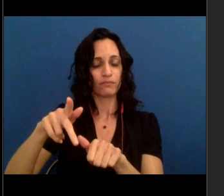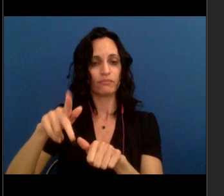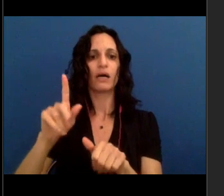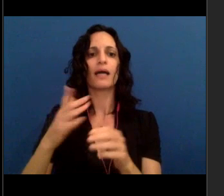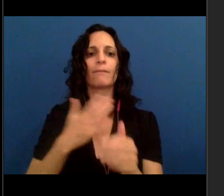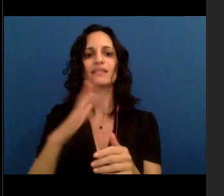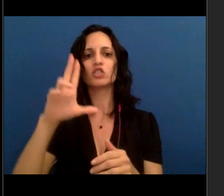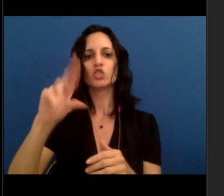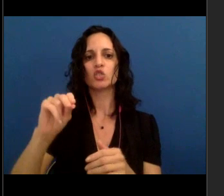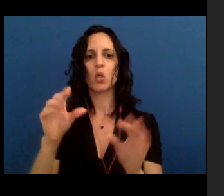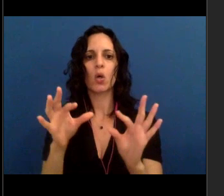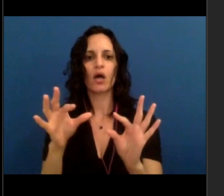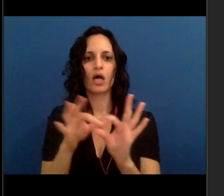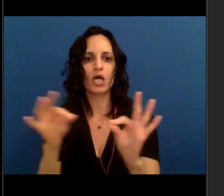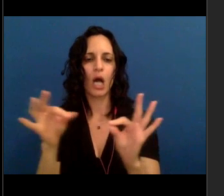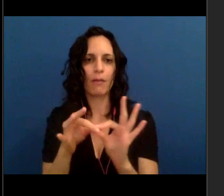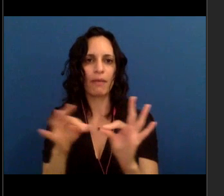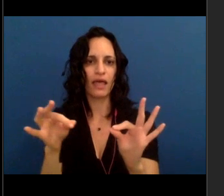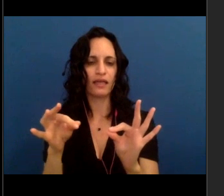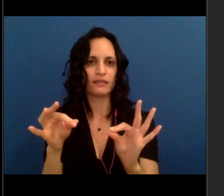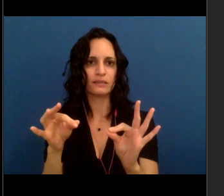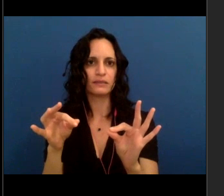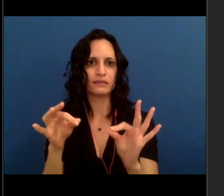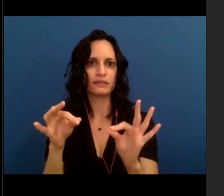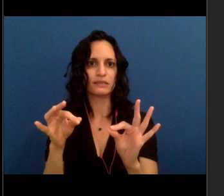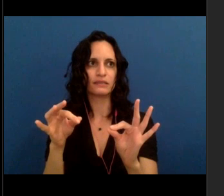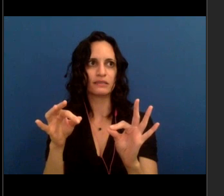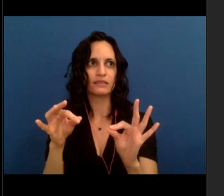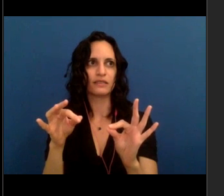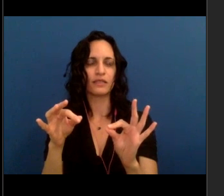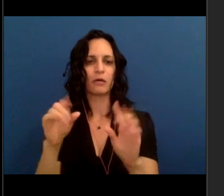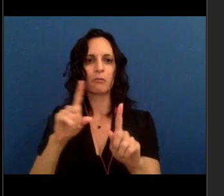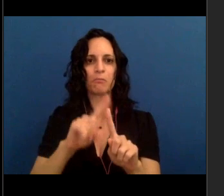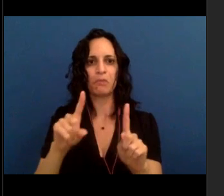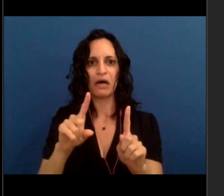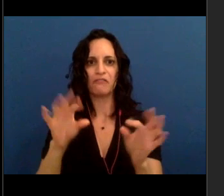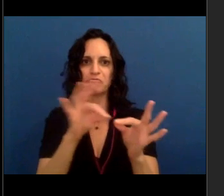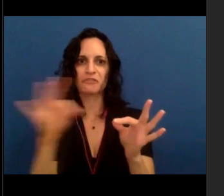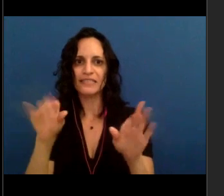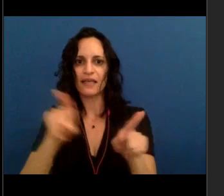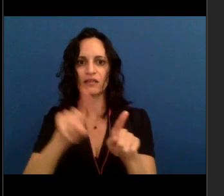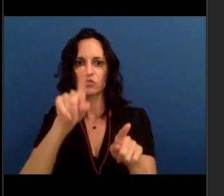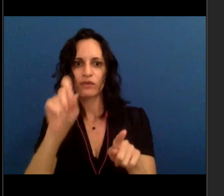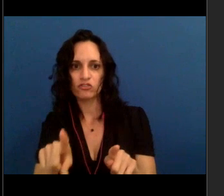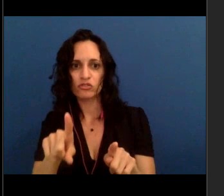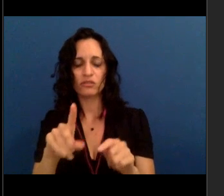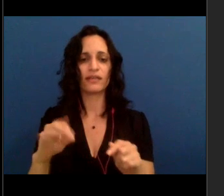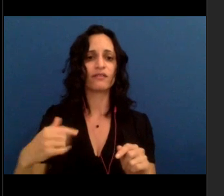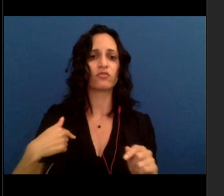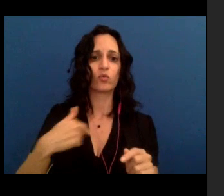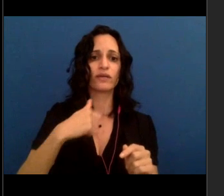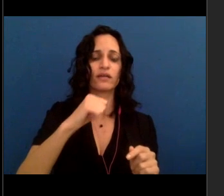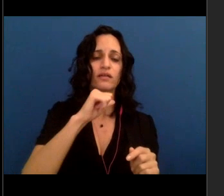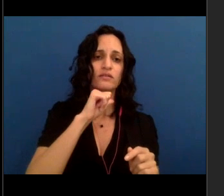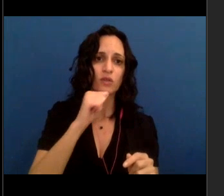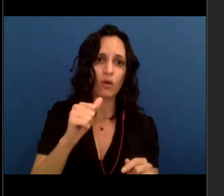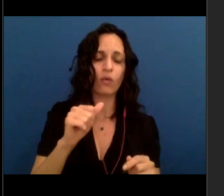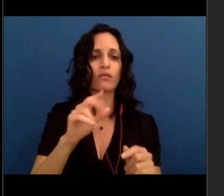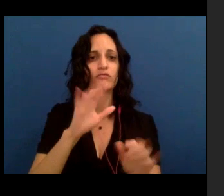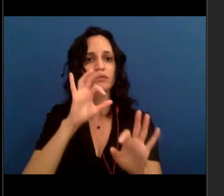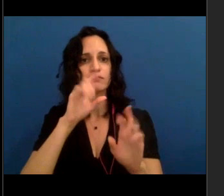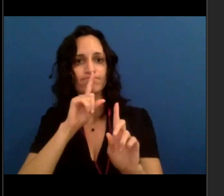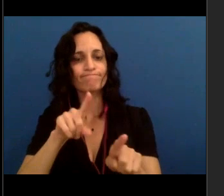comments disguised as questions, but if you do have general comments or general feedback, or we don't get to your question, we're happy to be in conversation